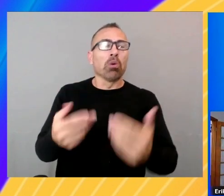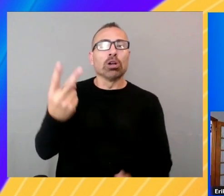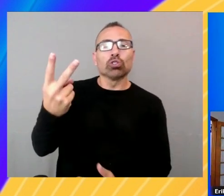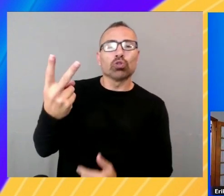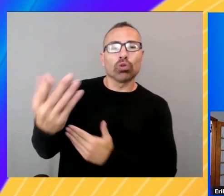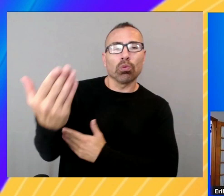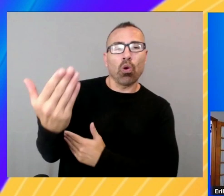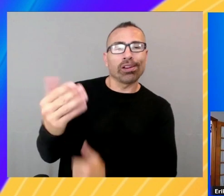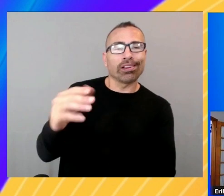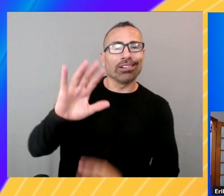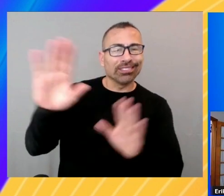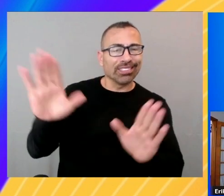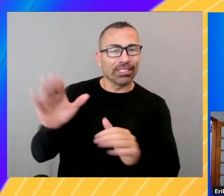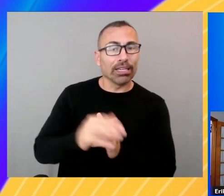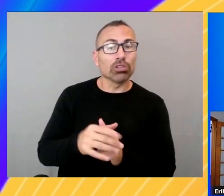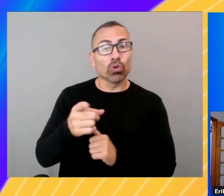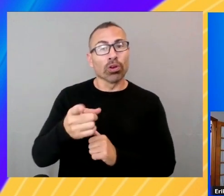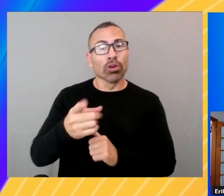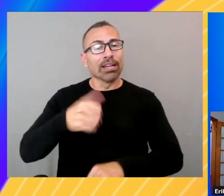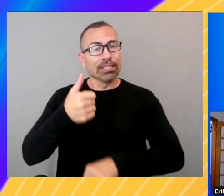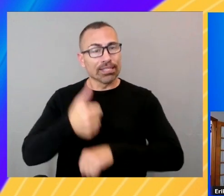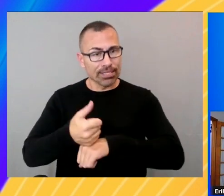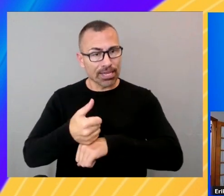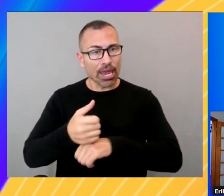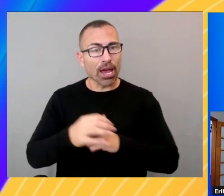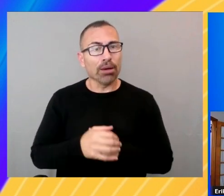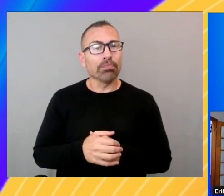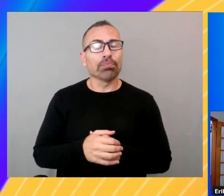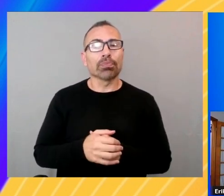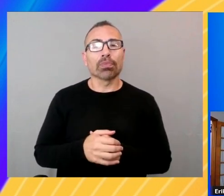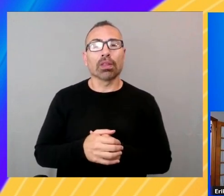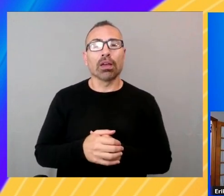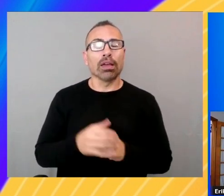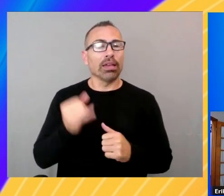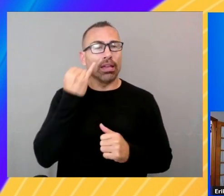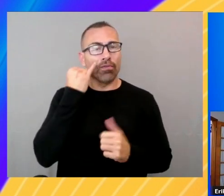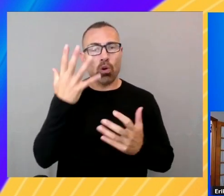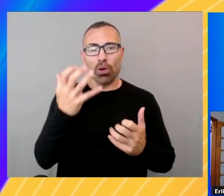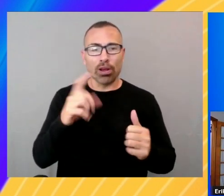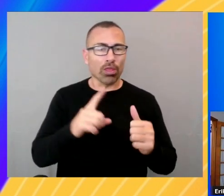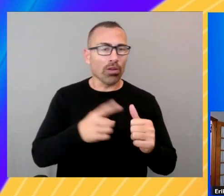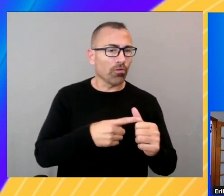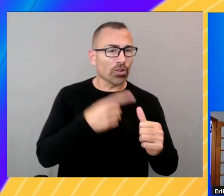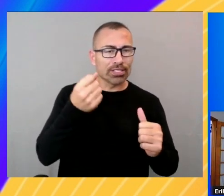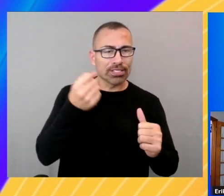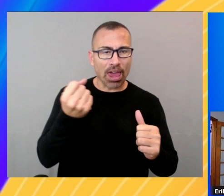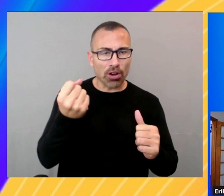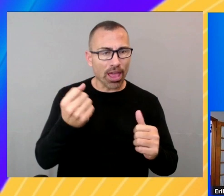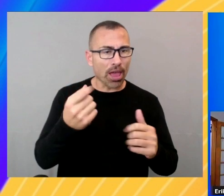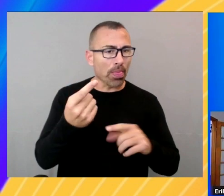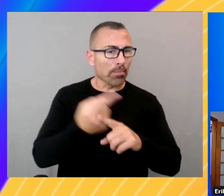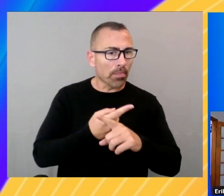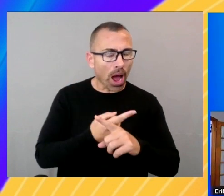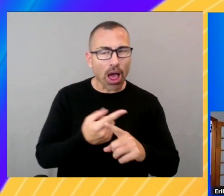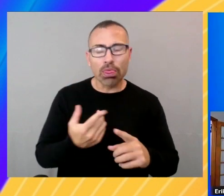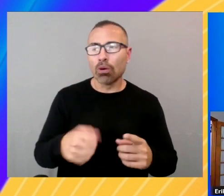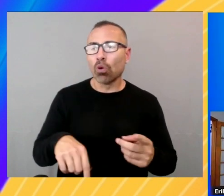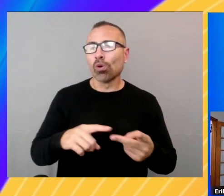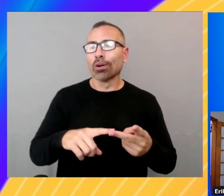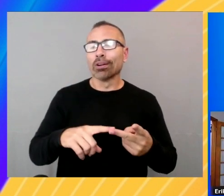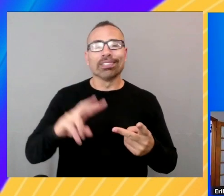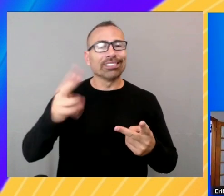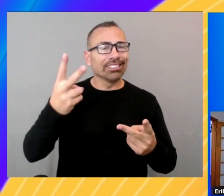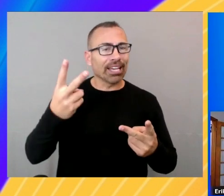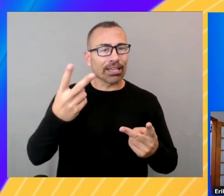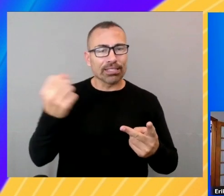expression, specify if I need to perform it on the first Saturday of the month, second Saturday, all of those different types of values that may be